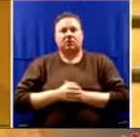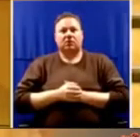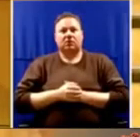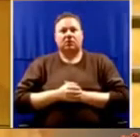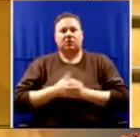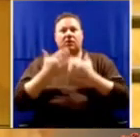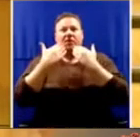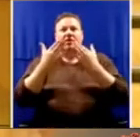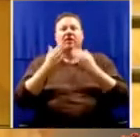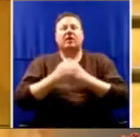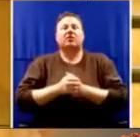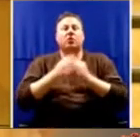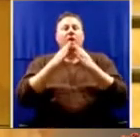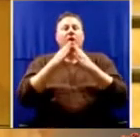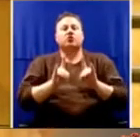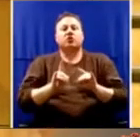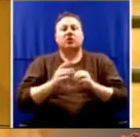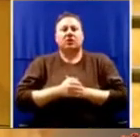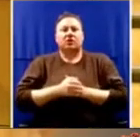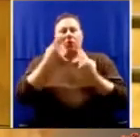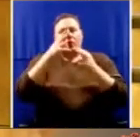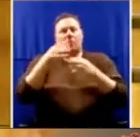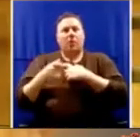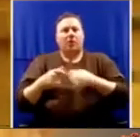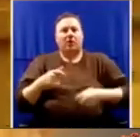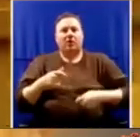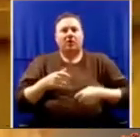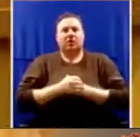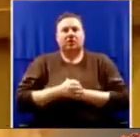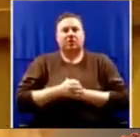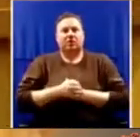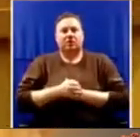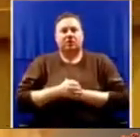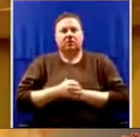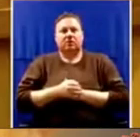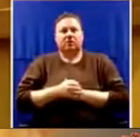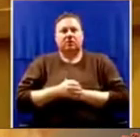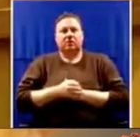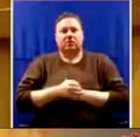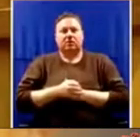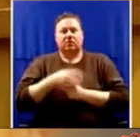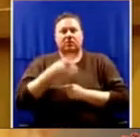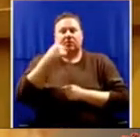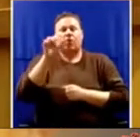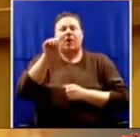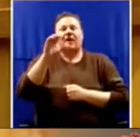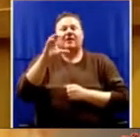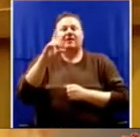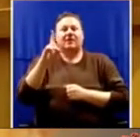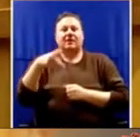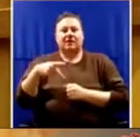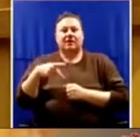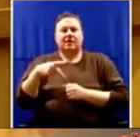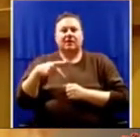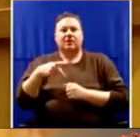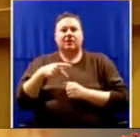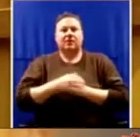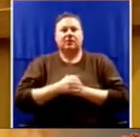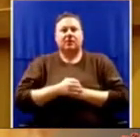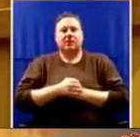Thank you, House Chair. Honourable President, I deliver this speech on behalf of the President of the ACDP, Reverend Kenneth Meshwe, that is